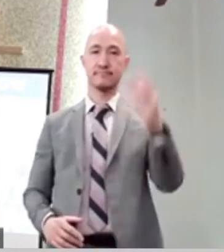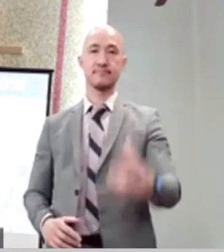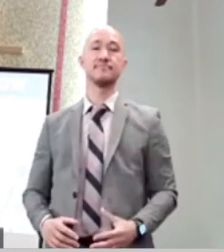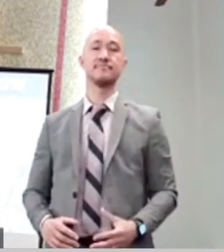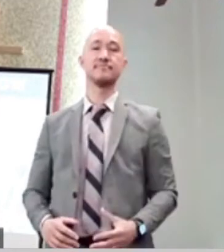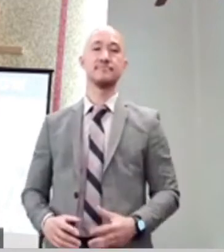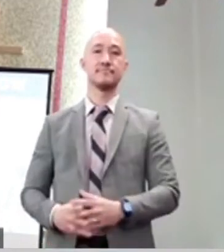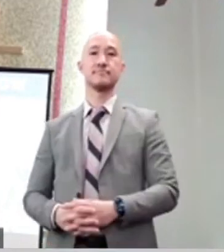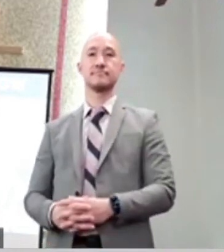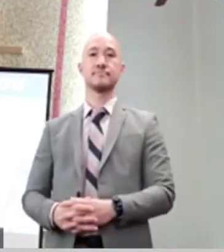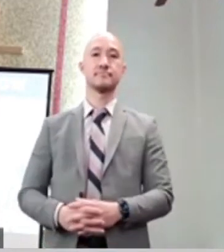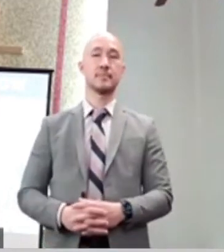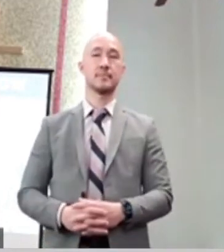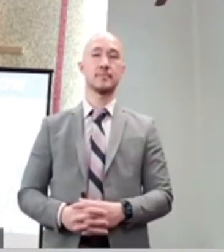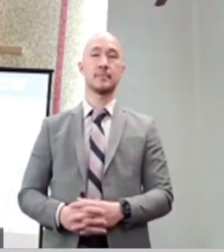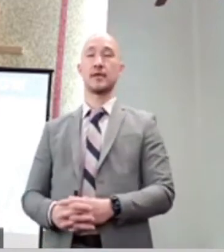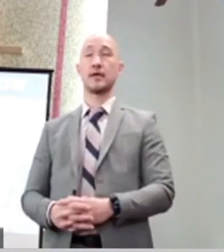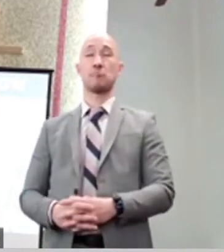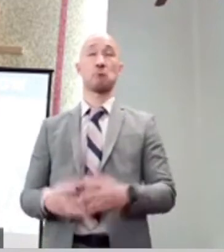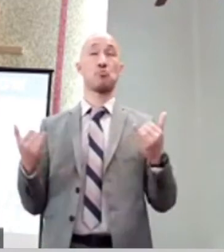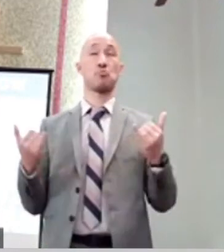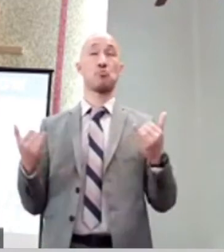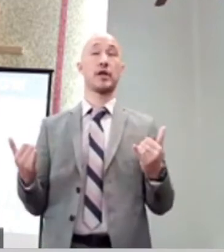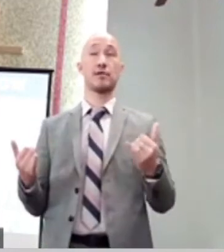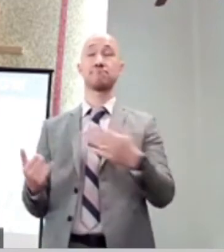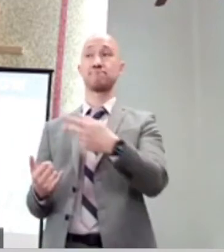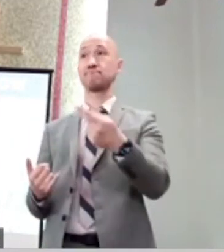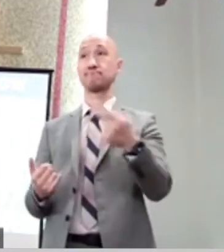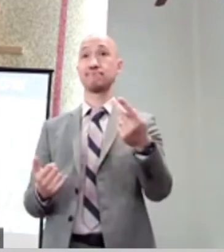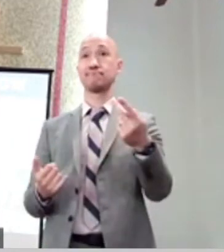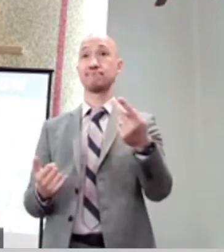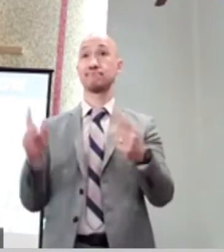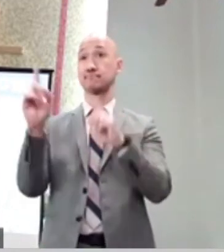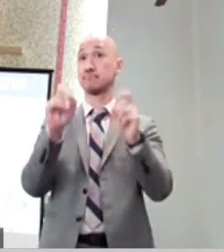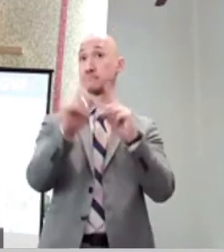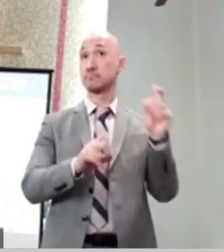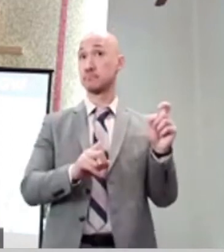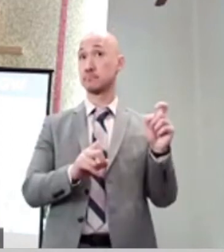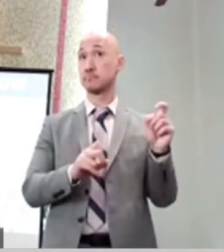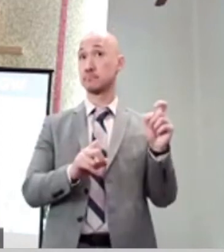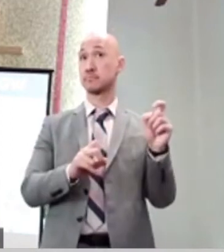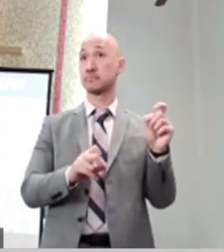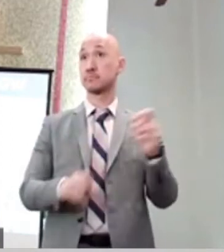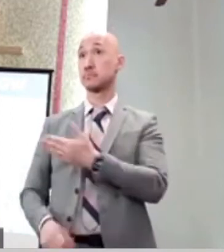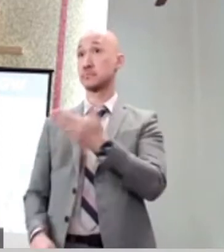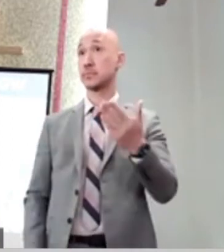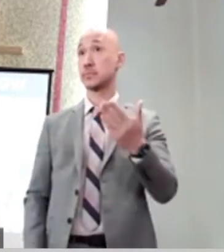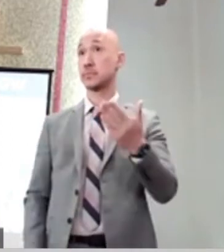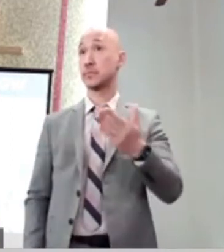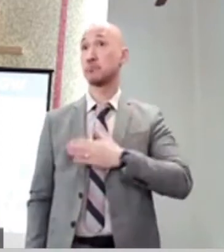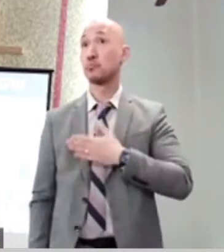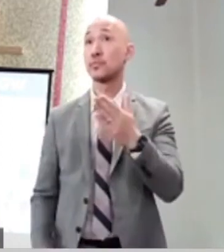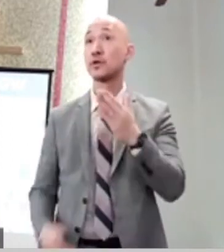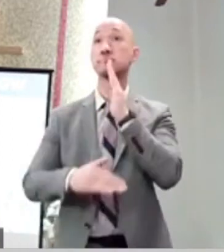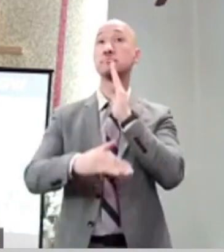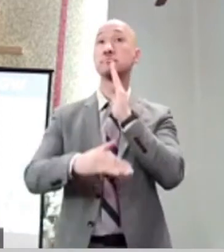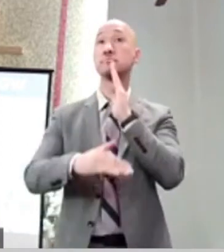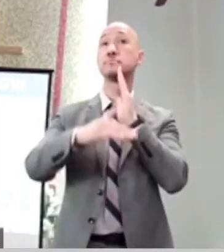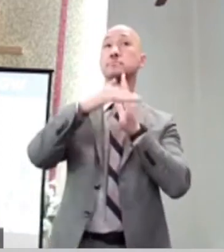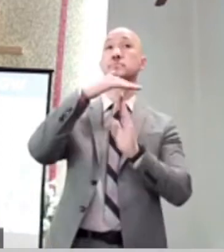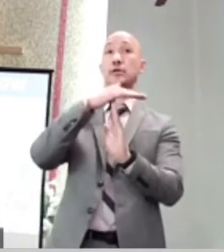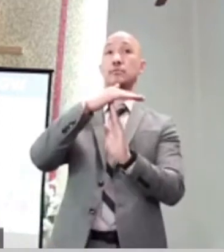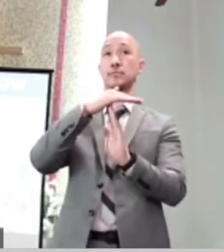of Christ. Are we going to be honest enough with ourselves? Are we going to be humble enough to recognize